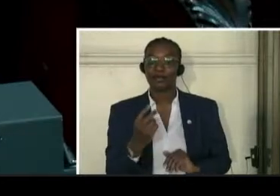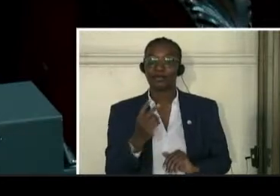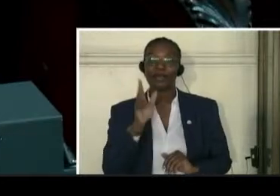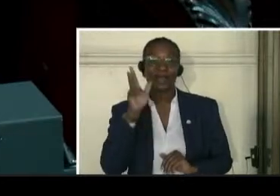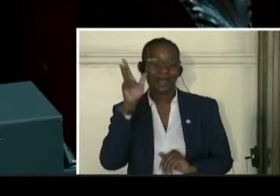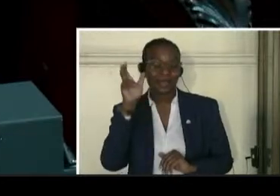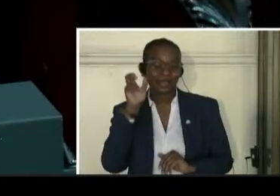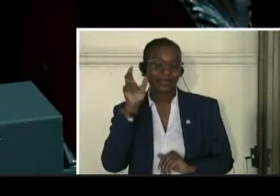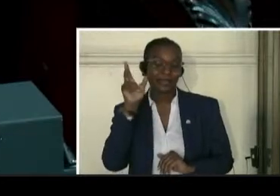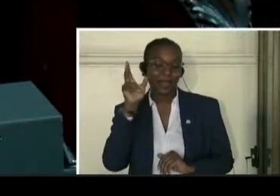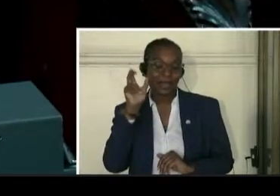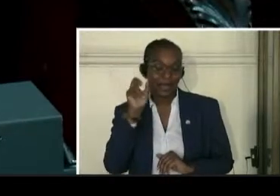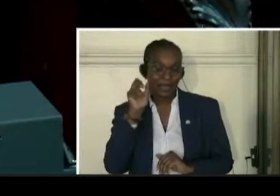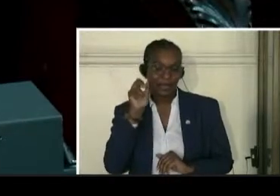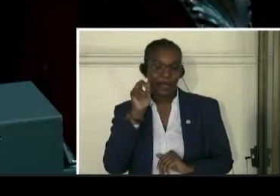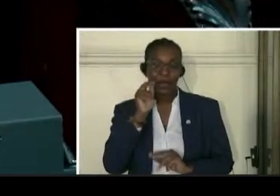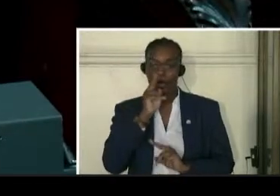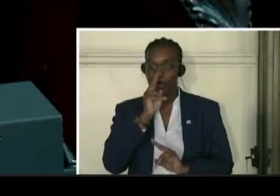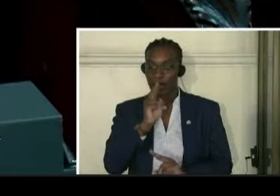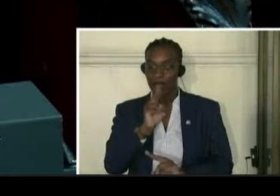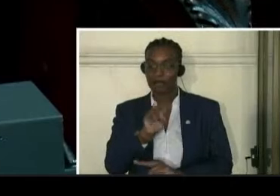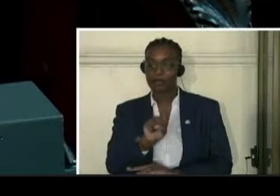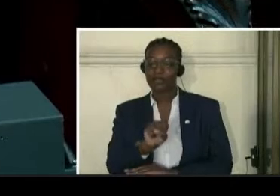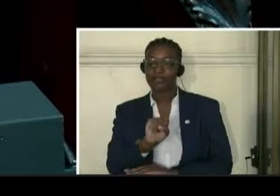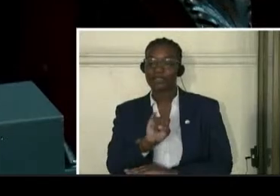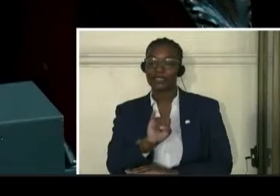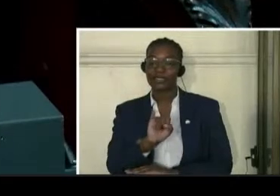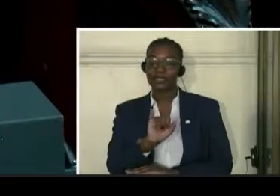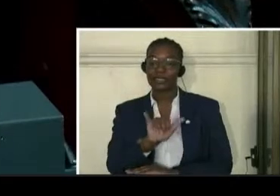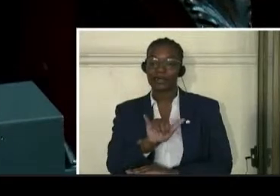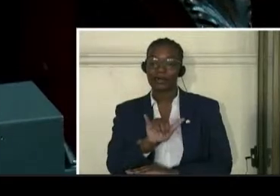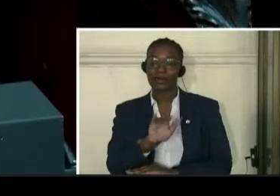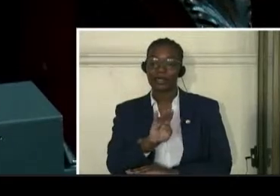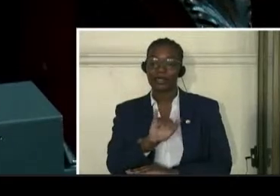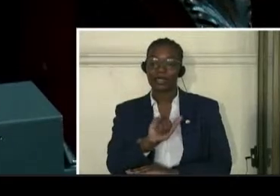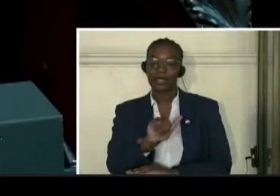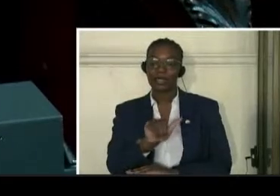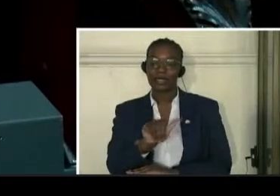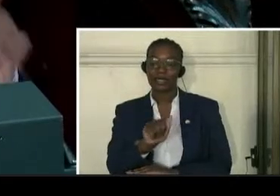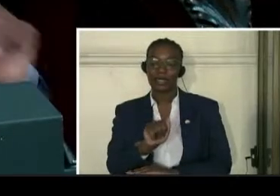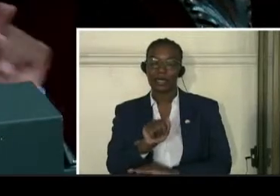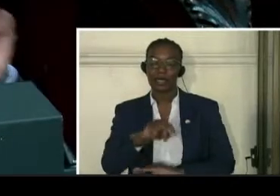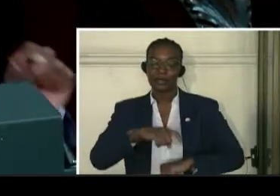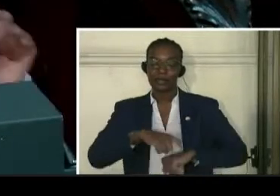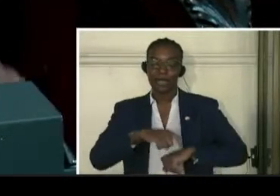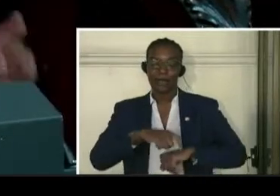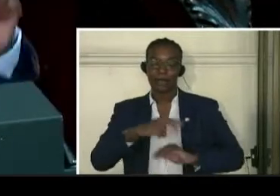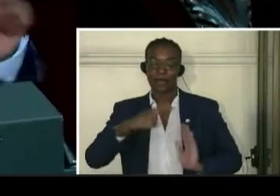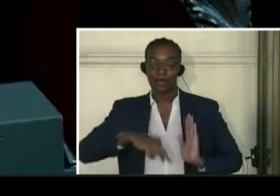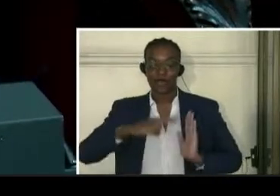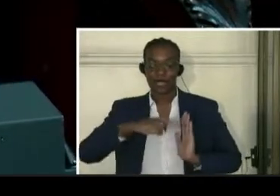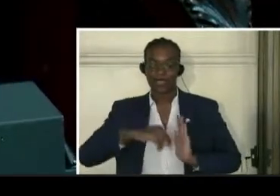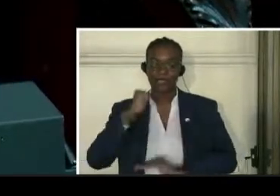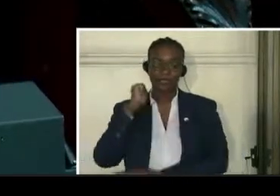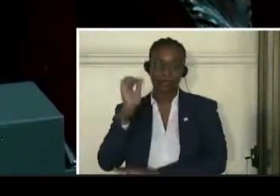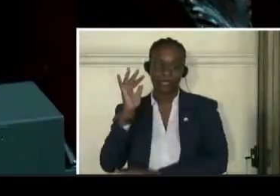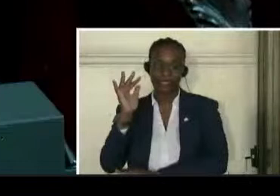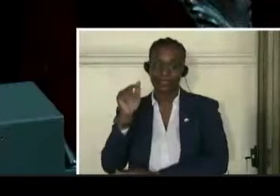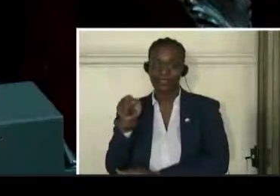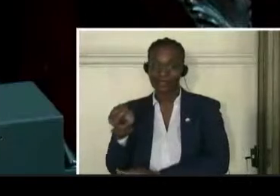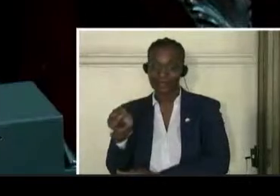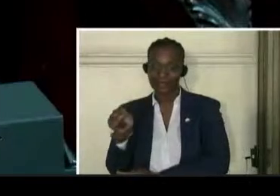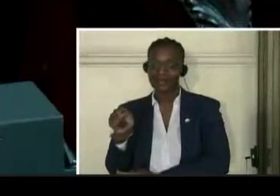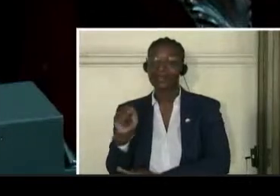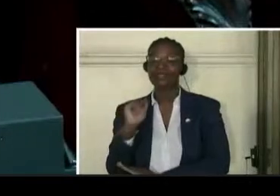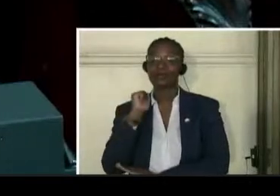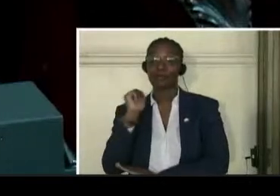and listened to Honorable Sotobe when he was reading his speech, most of what you were talking about, it was there on